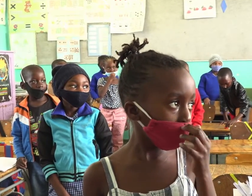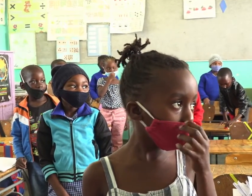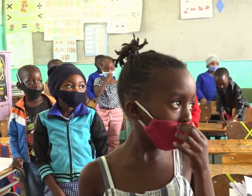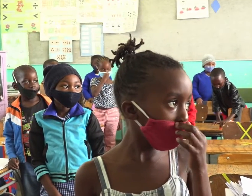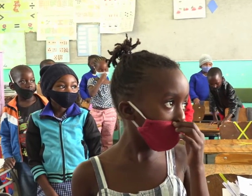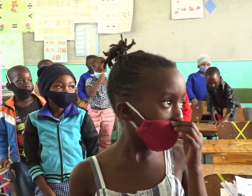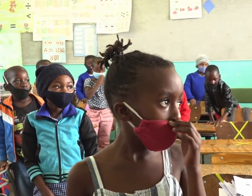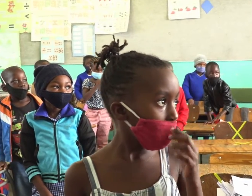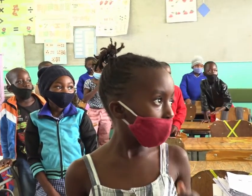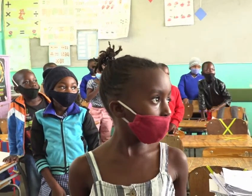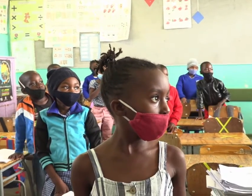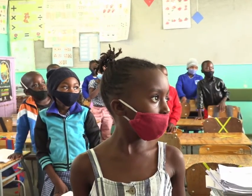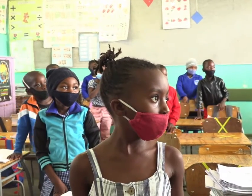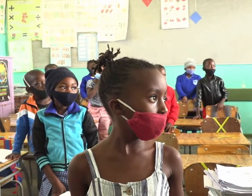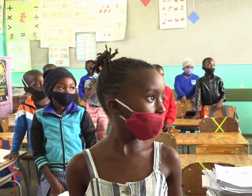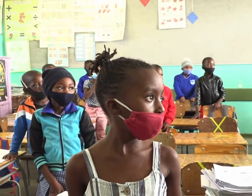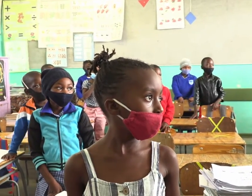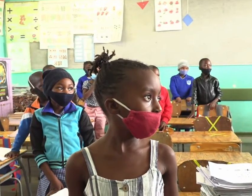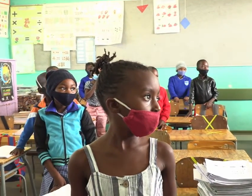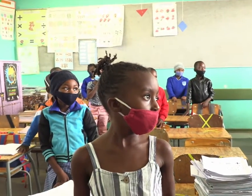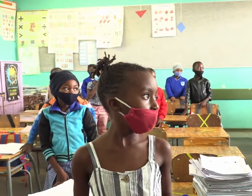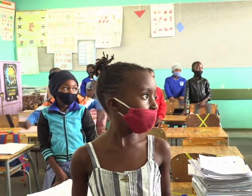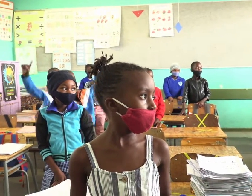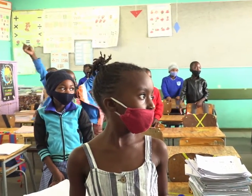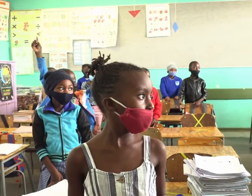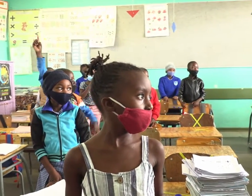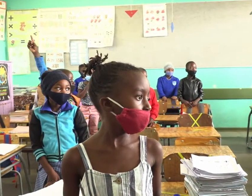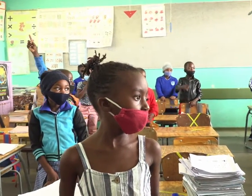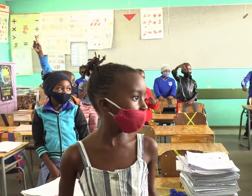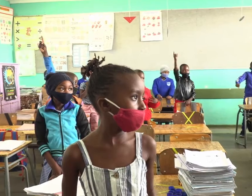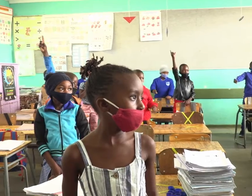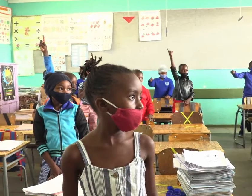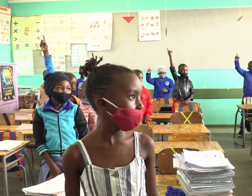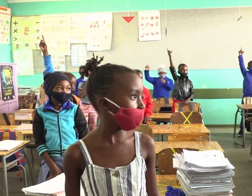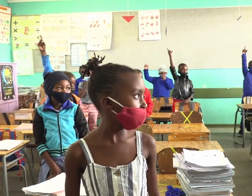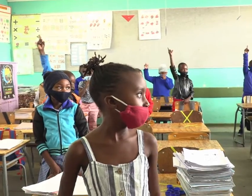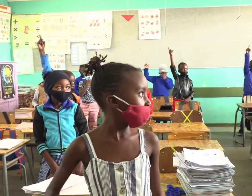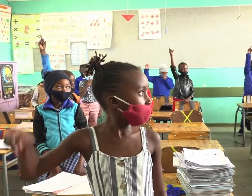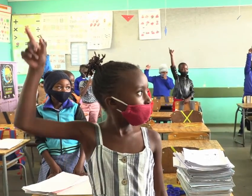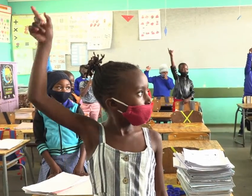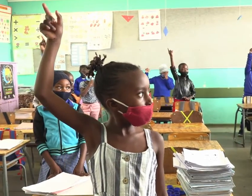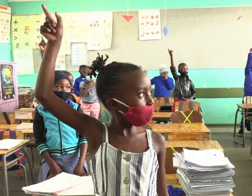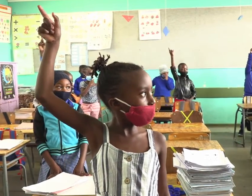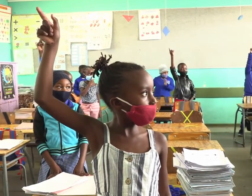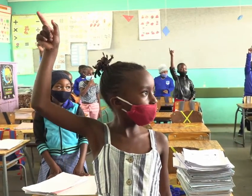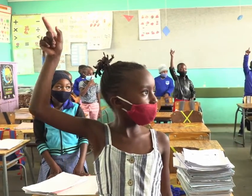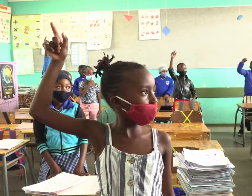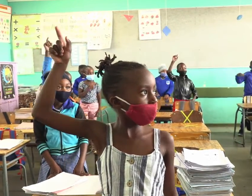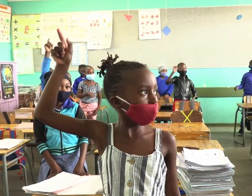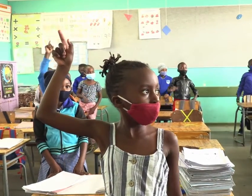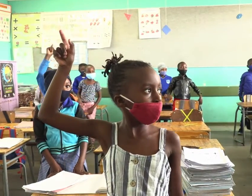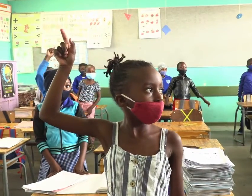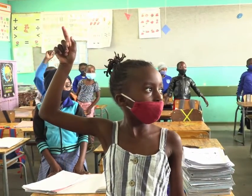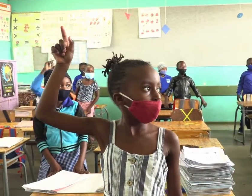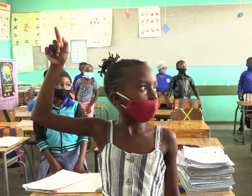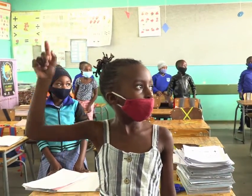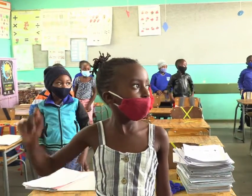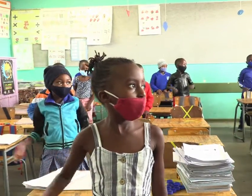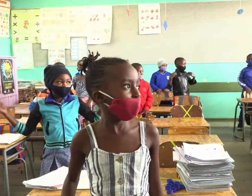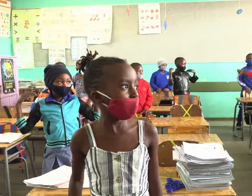song. Who knows the song Head, Shoulders, Knees, and... You guys know it? Yes. Okay, can we sing